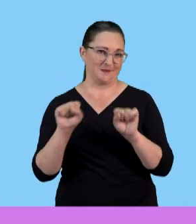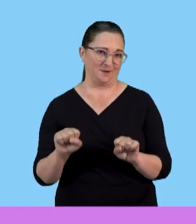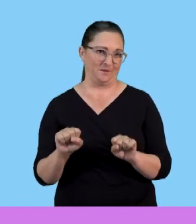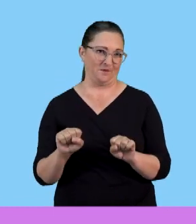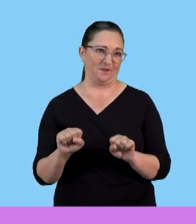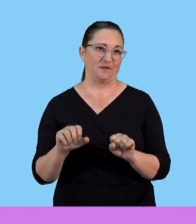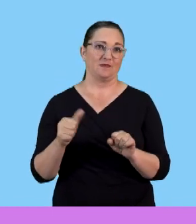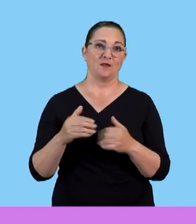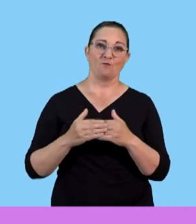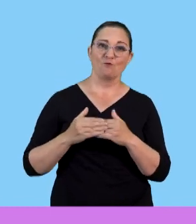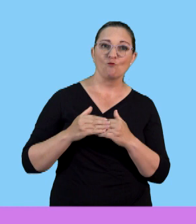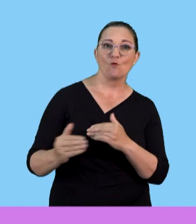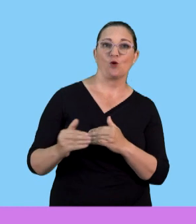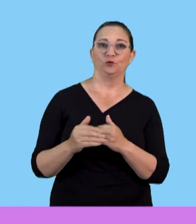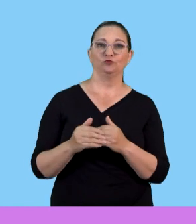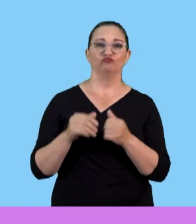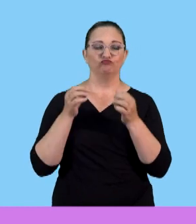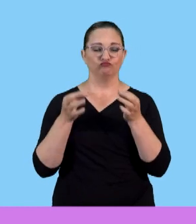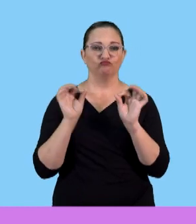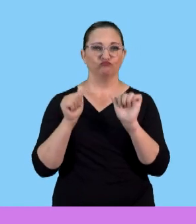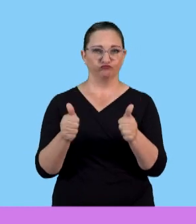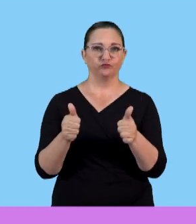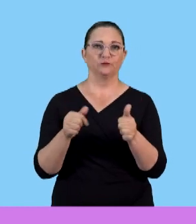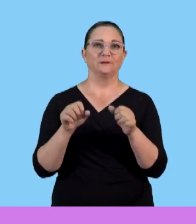appropriate option and draw graphs to